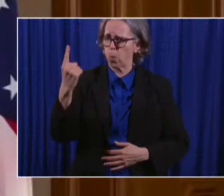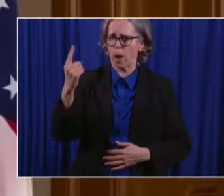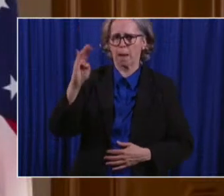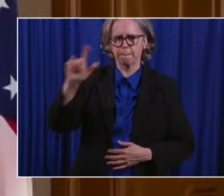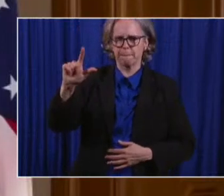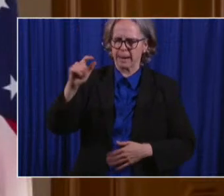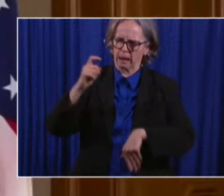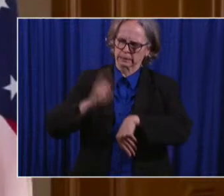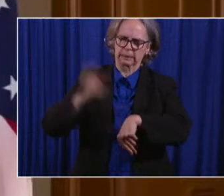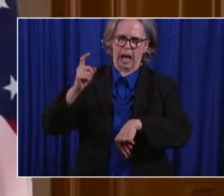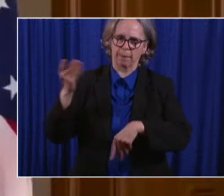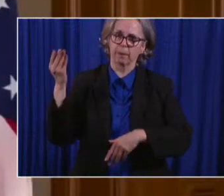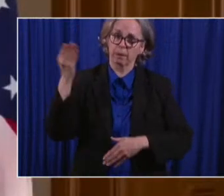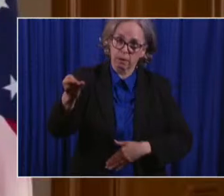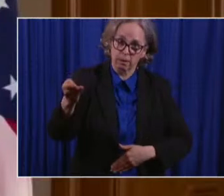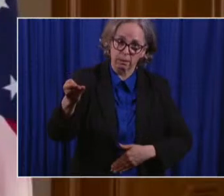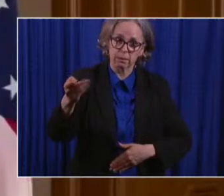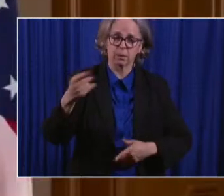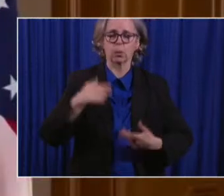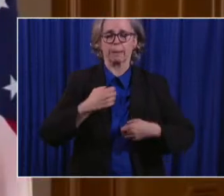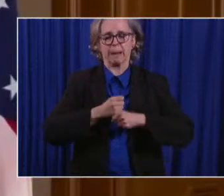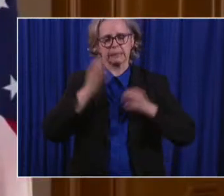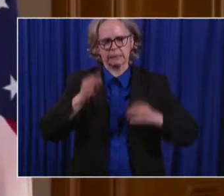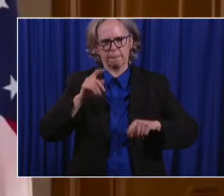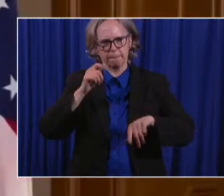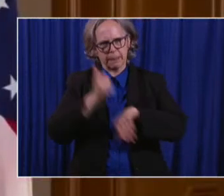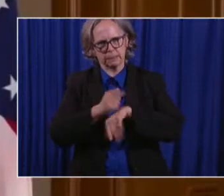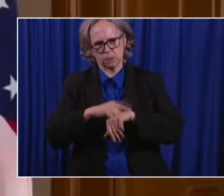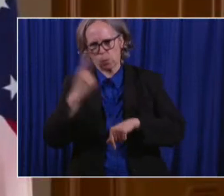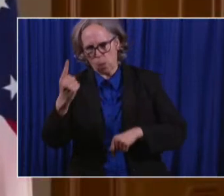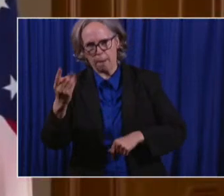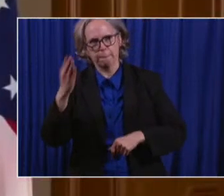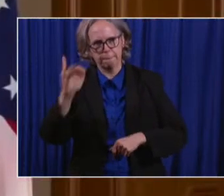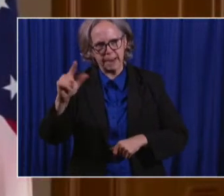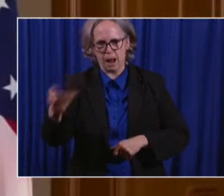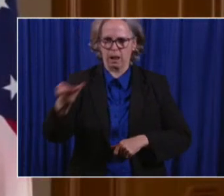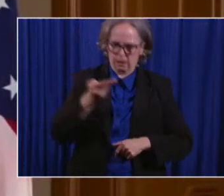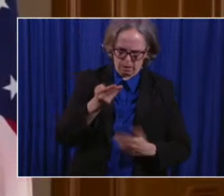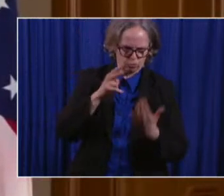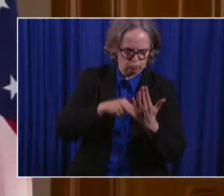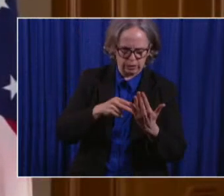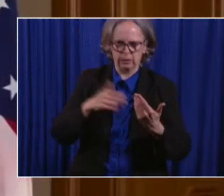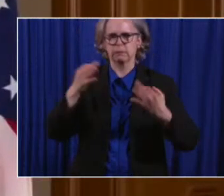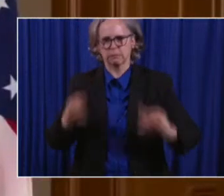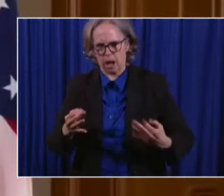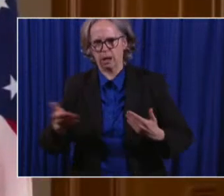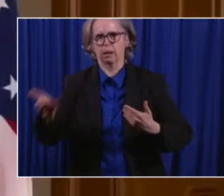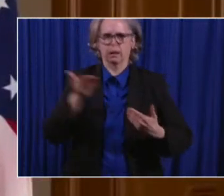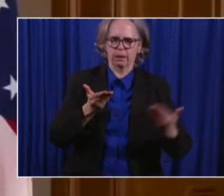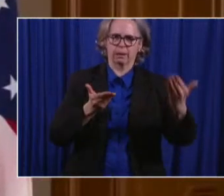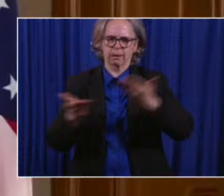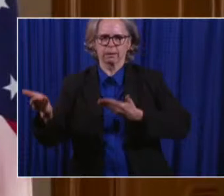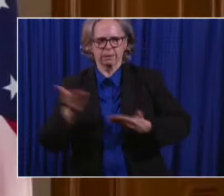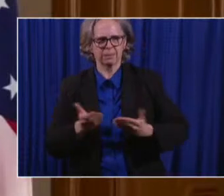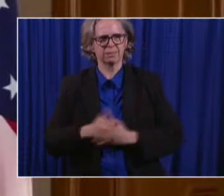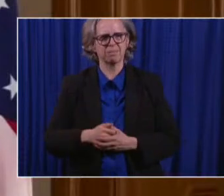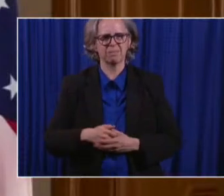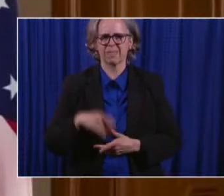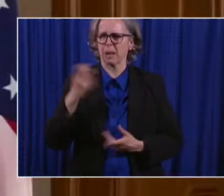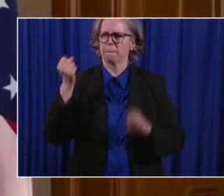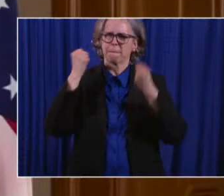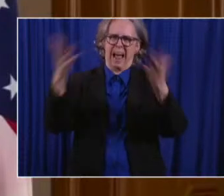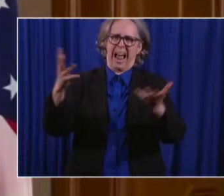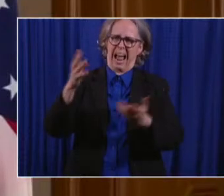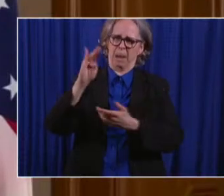I'll make decisions when these bills come to me. So, but there's a lot of bills out there. I think part of the